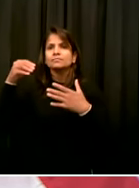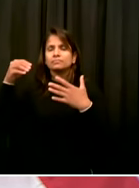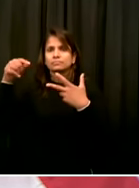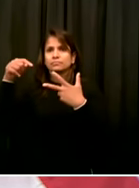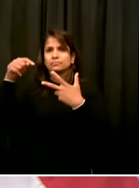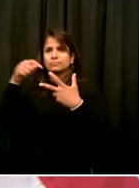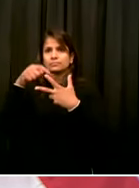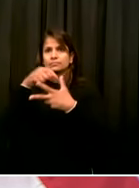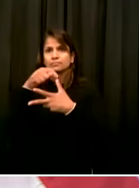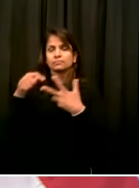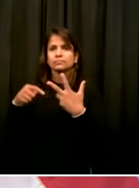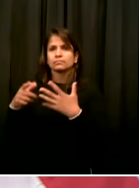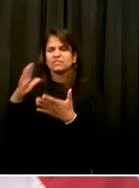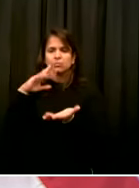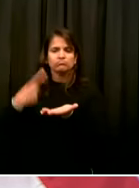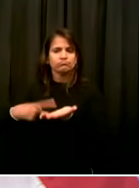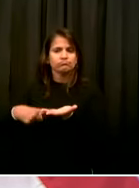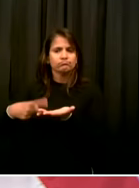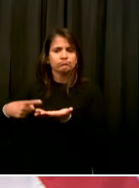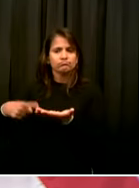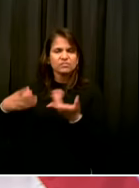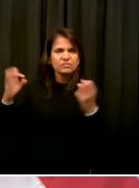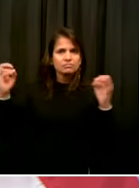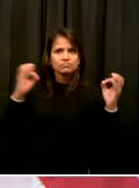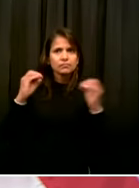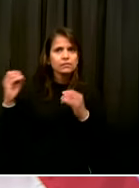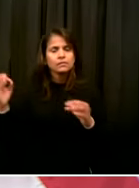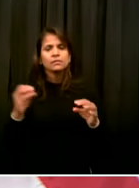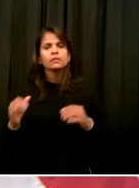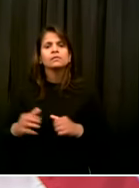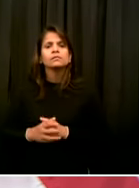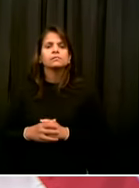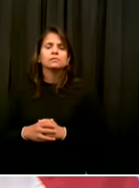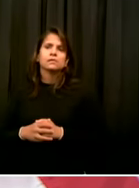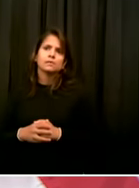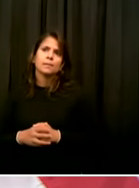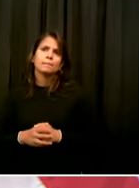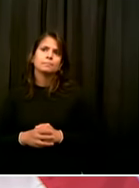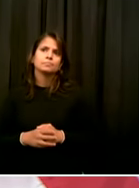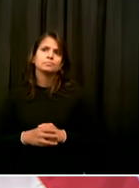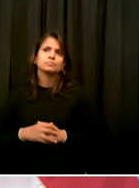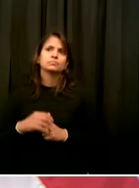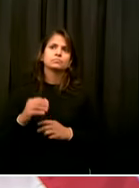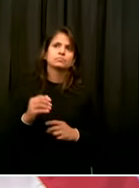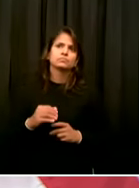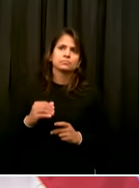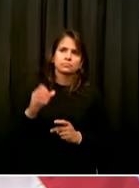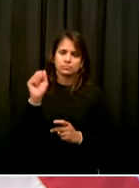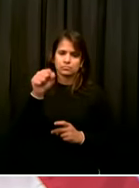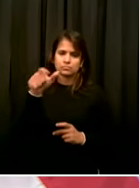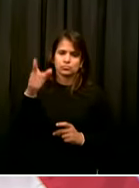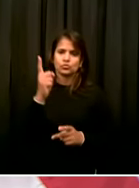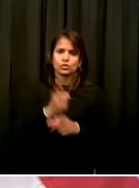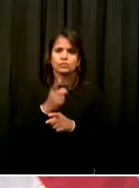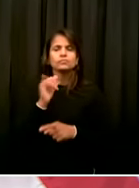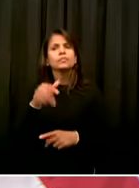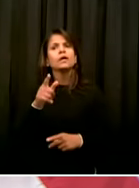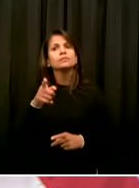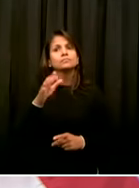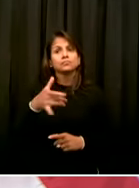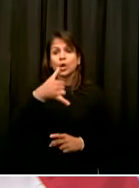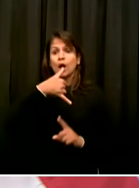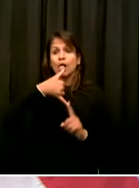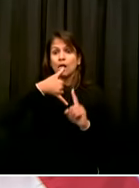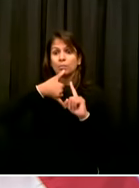of coronavirus transmission. If a pipe is being shared, if another tobacco product is being shared. And